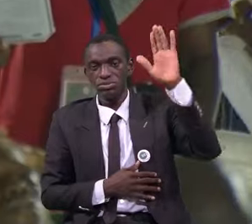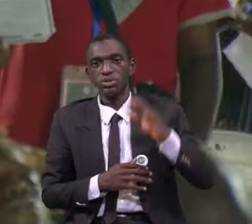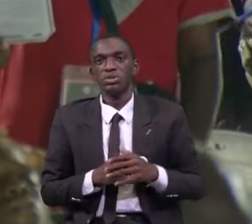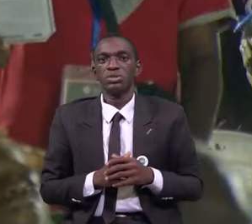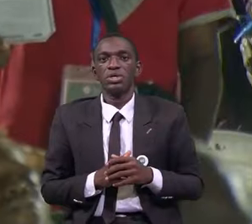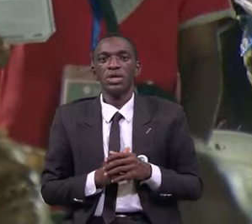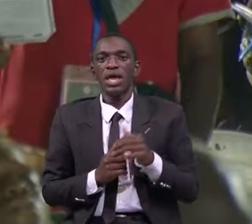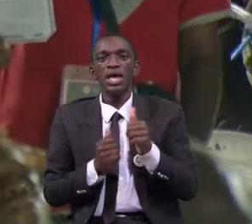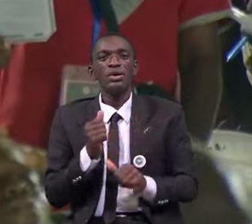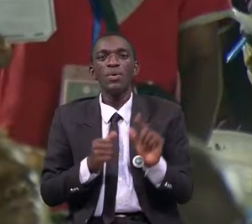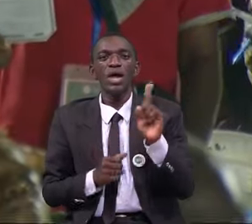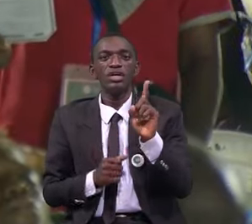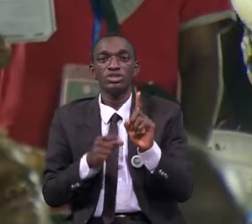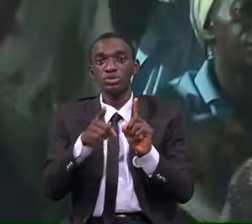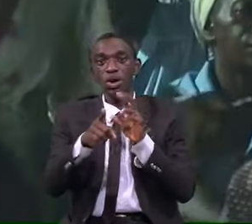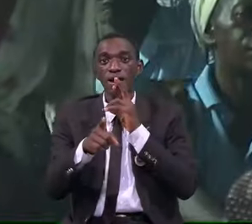over the world.